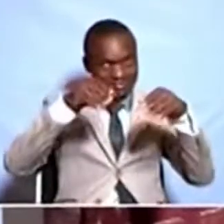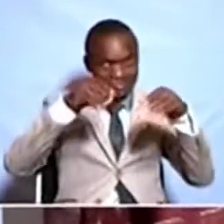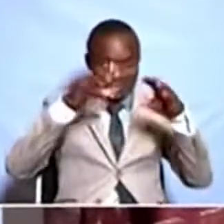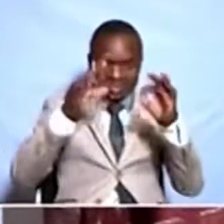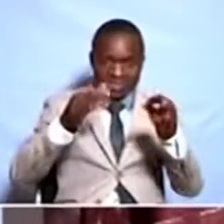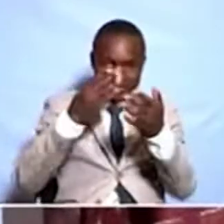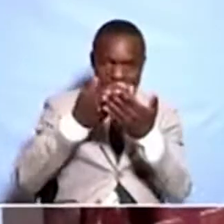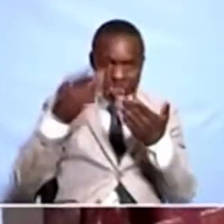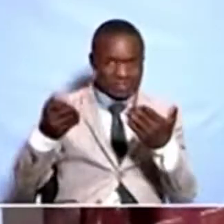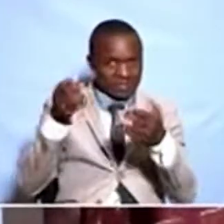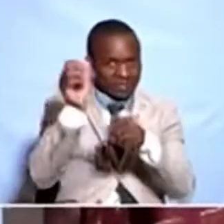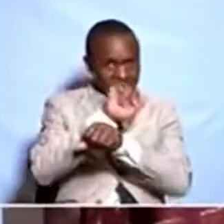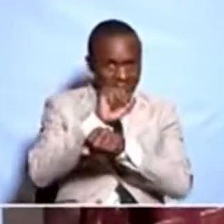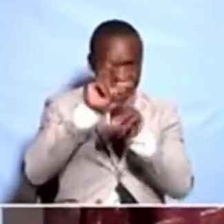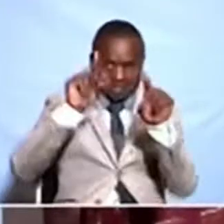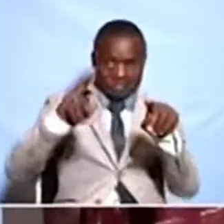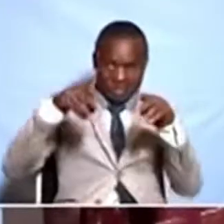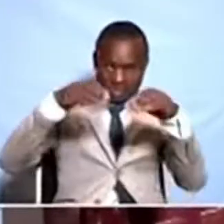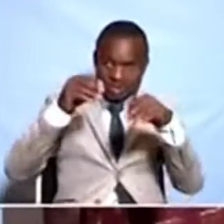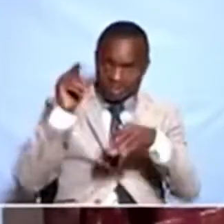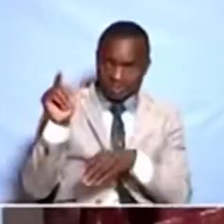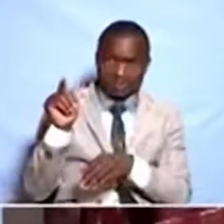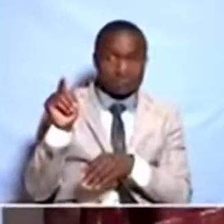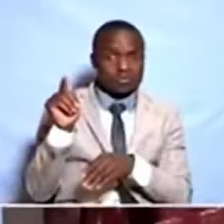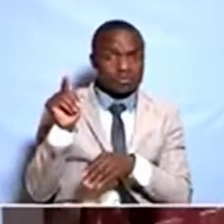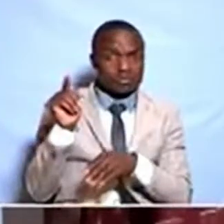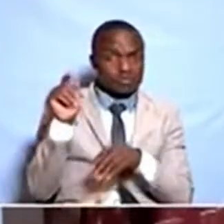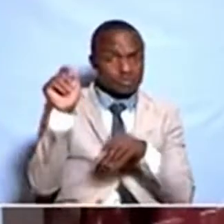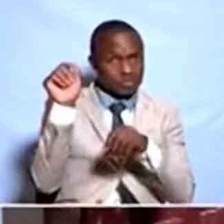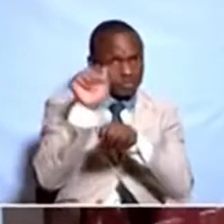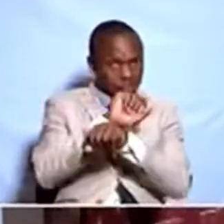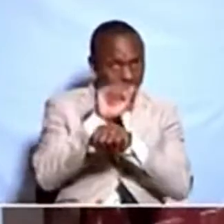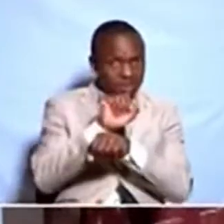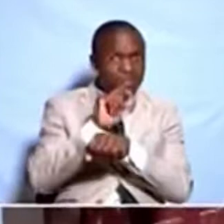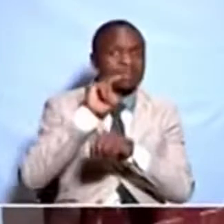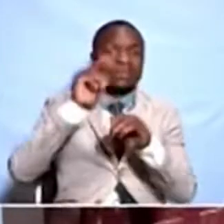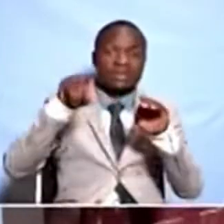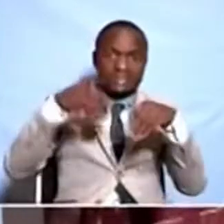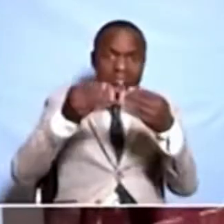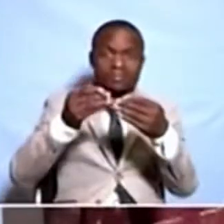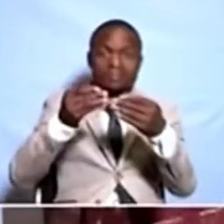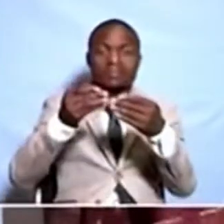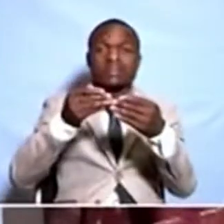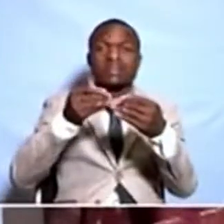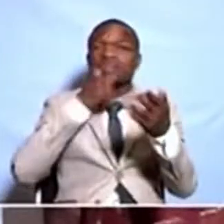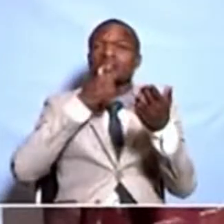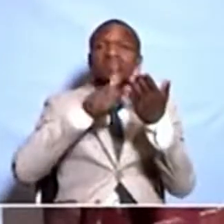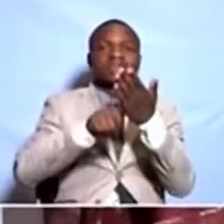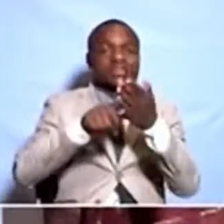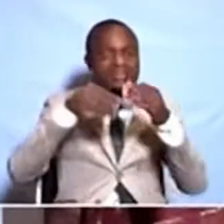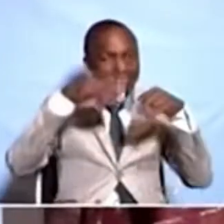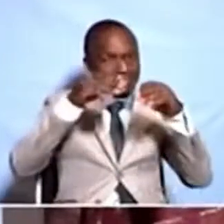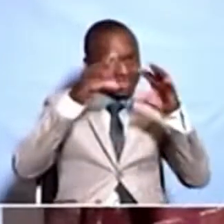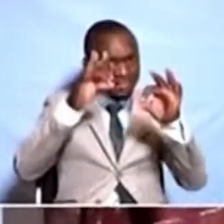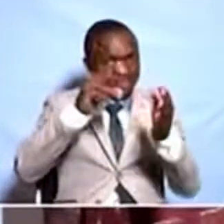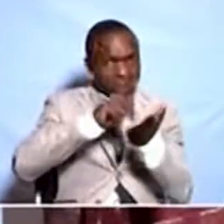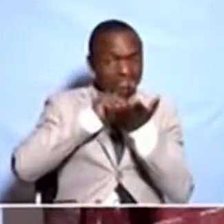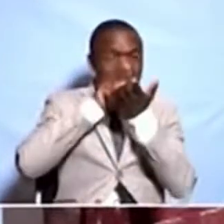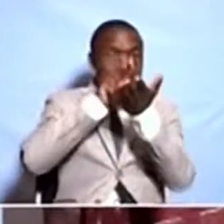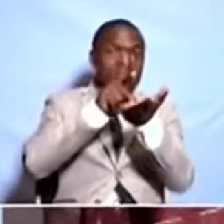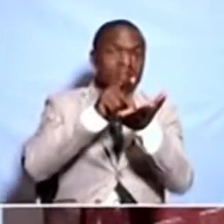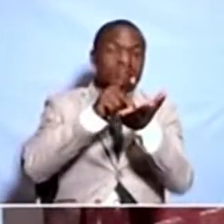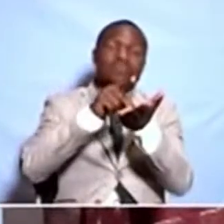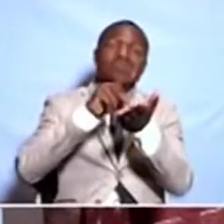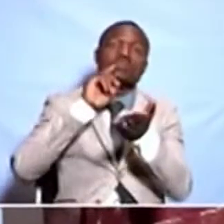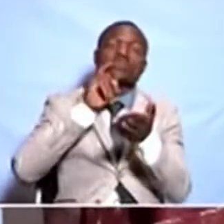the person who has sold you that motor vehicle should also give you a letter of sale. If it is a donation, you should have